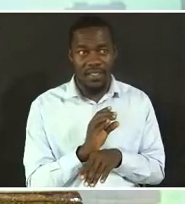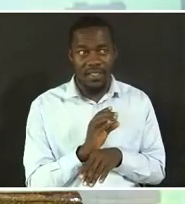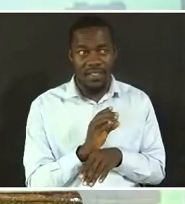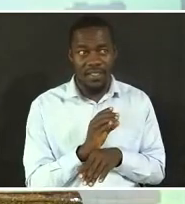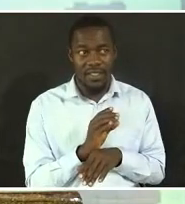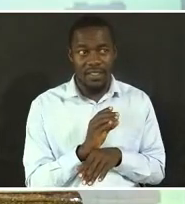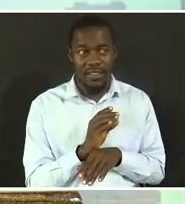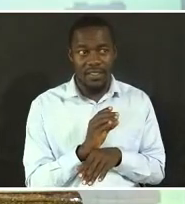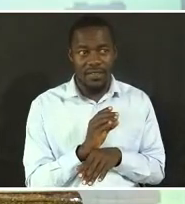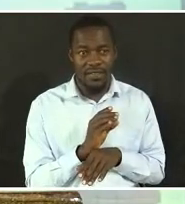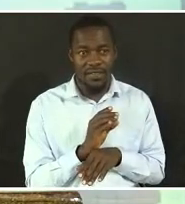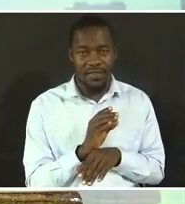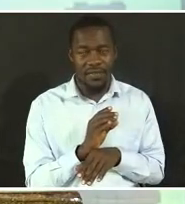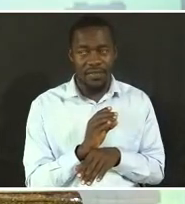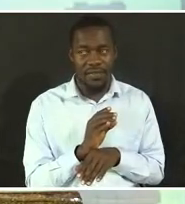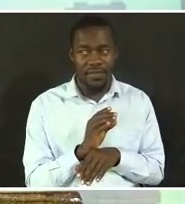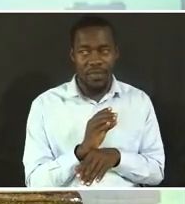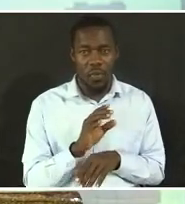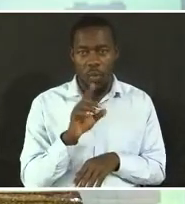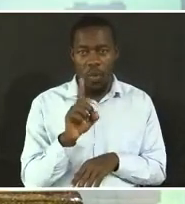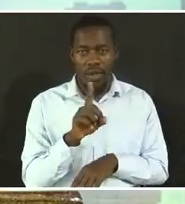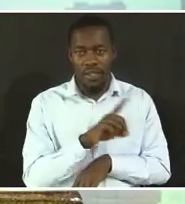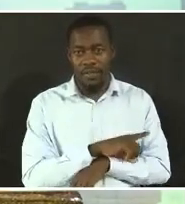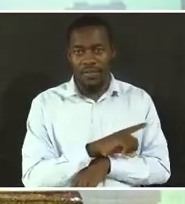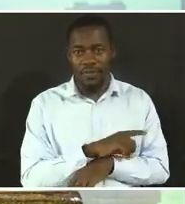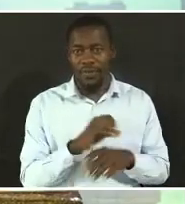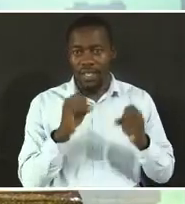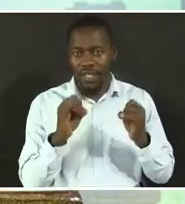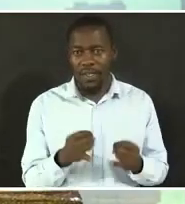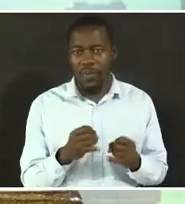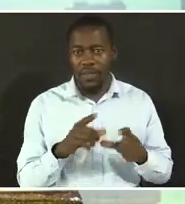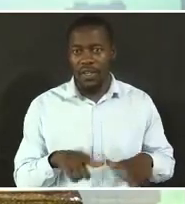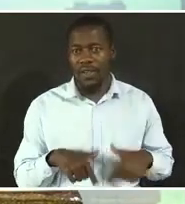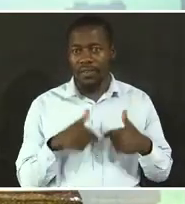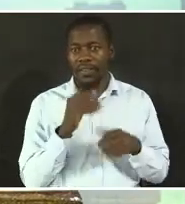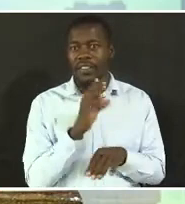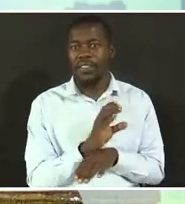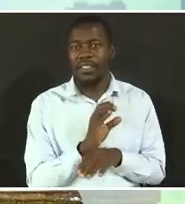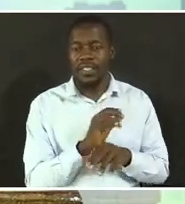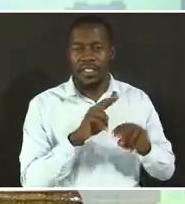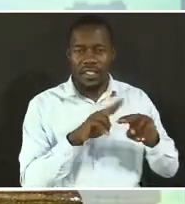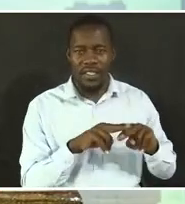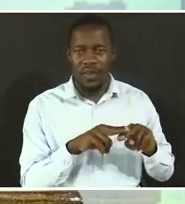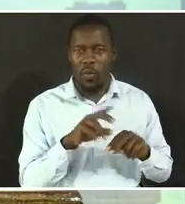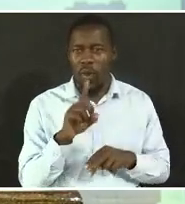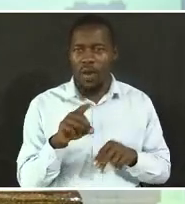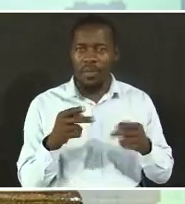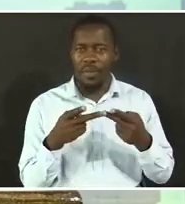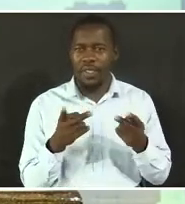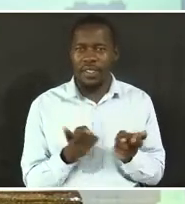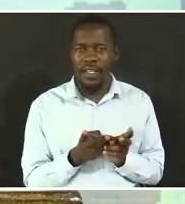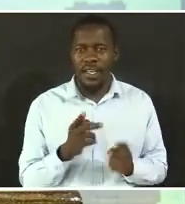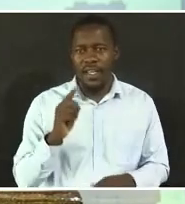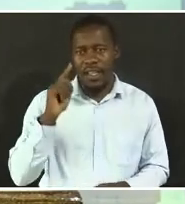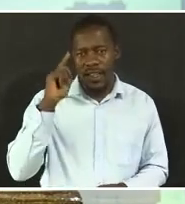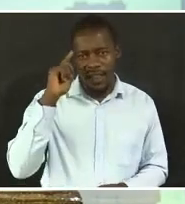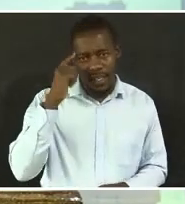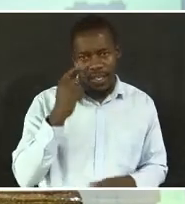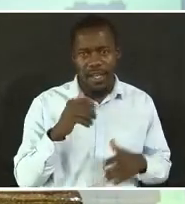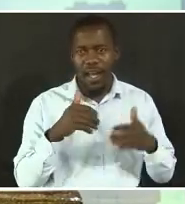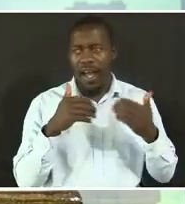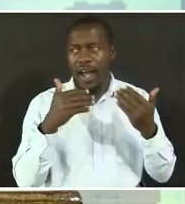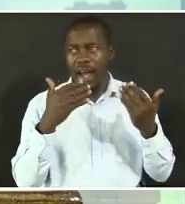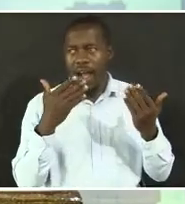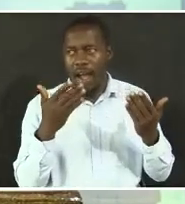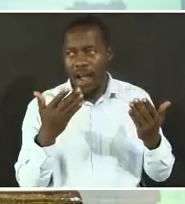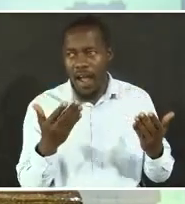forget to be gagged. One day, new life elders were seated somewhere thinking of how to convince church members to